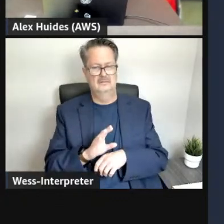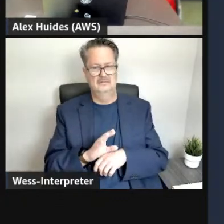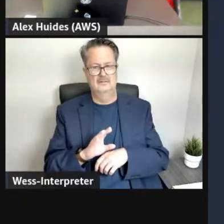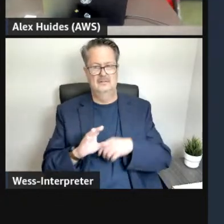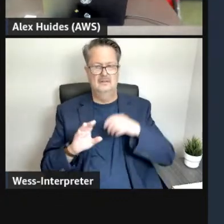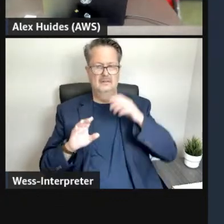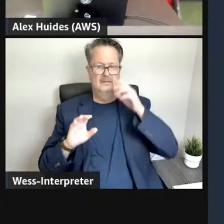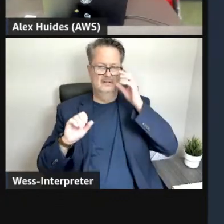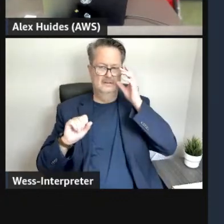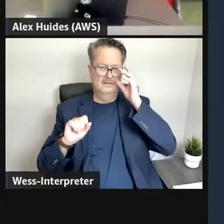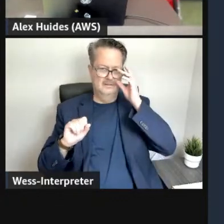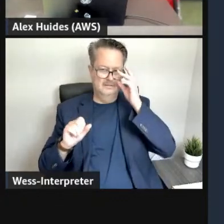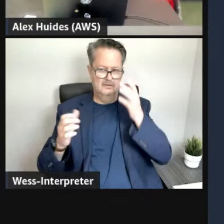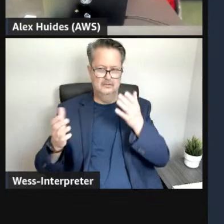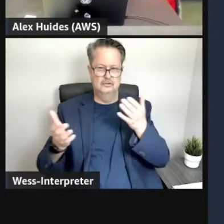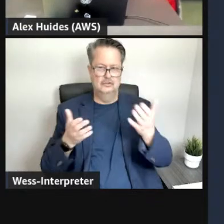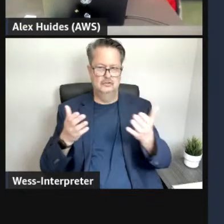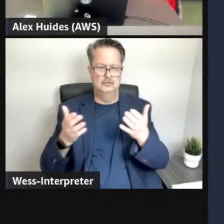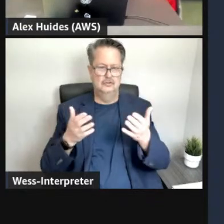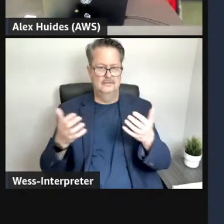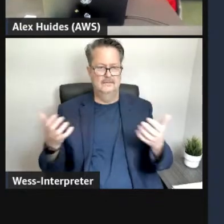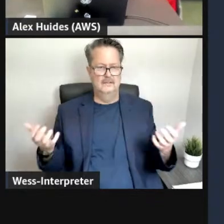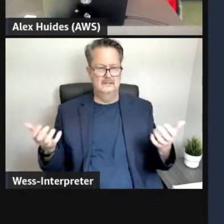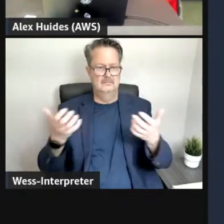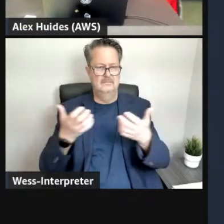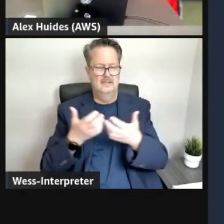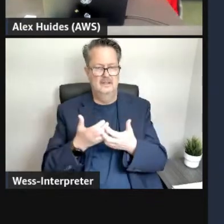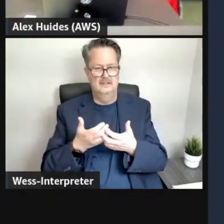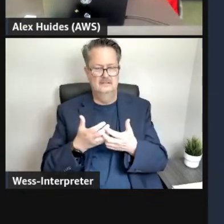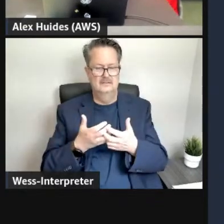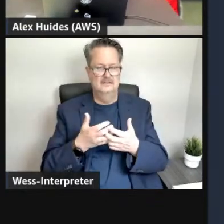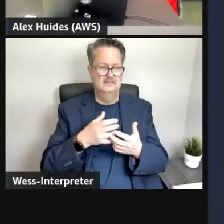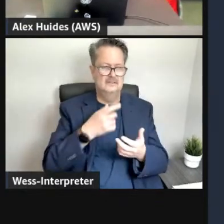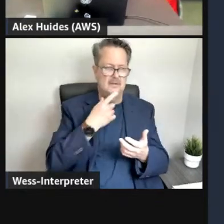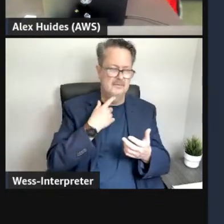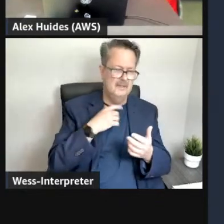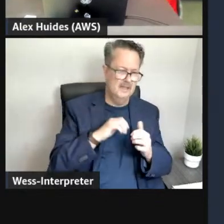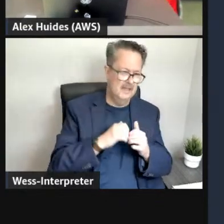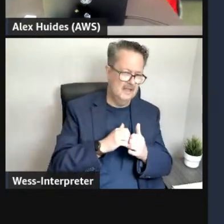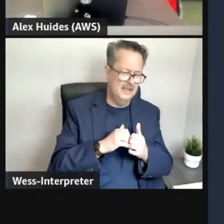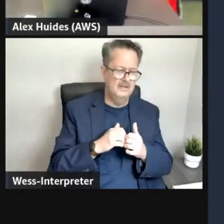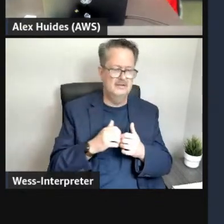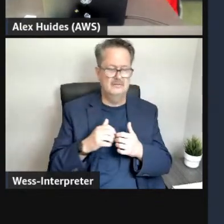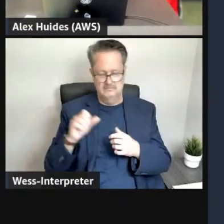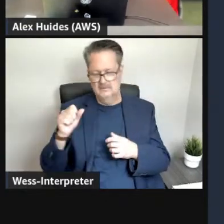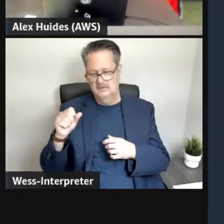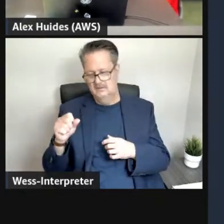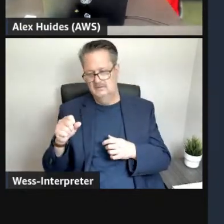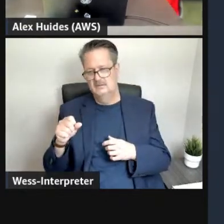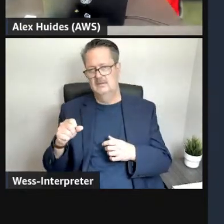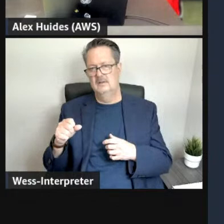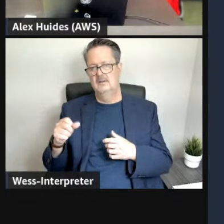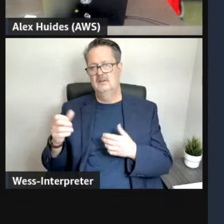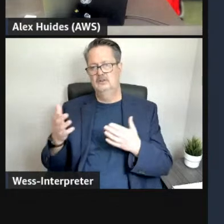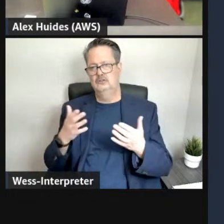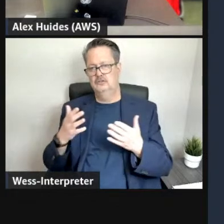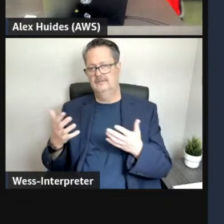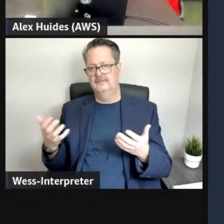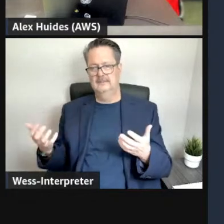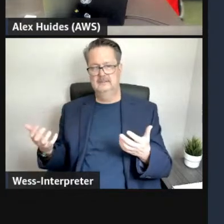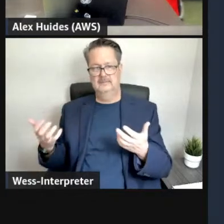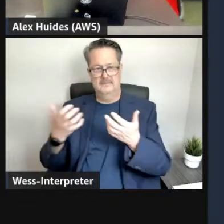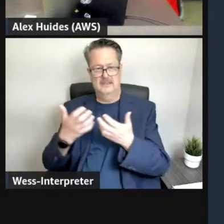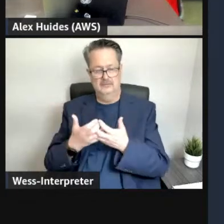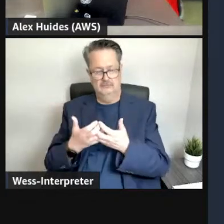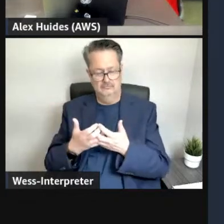Federica, do you want to tell us how or if service meshes can help? Yes, absolutely. In fact, service meshes actually help to deal